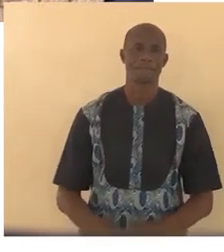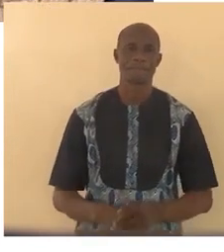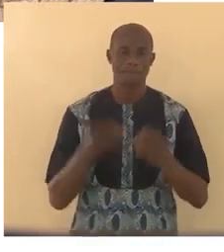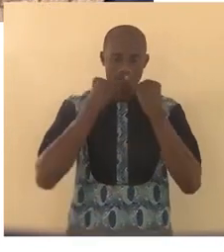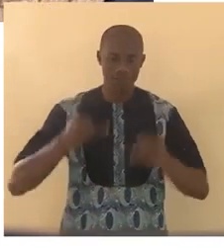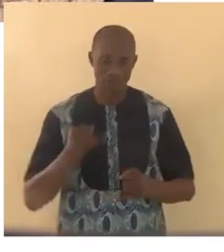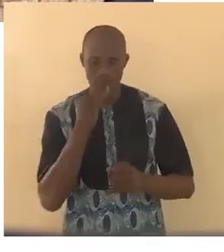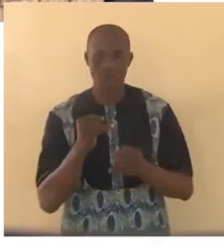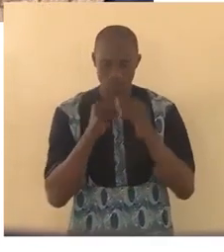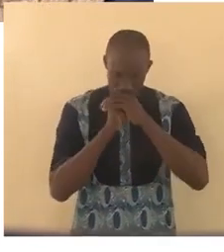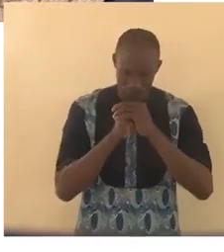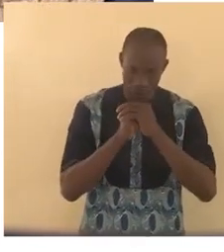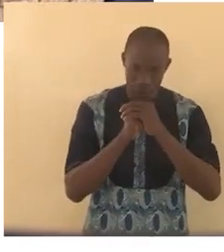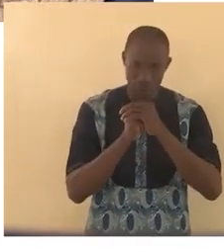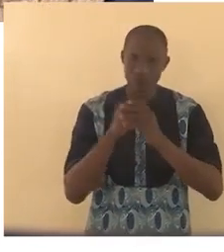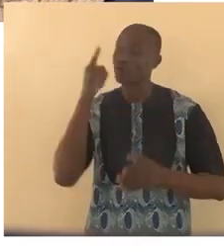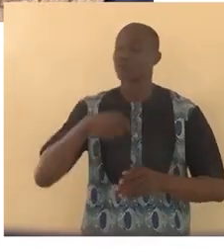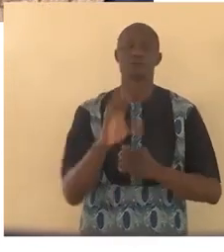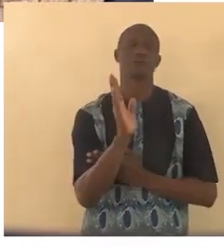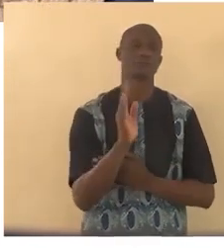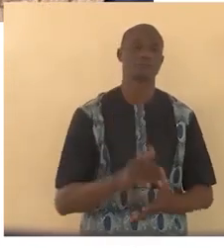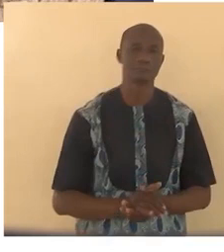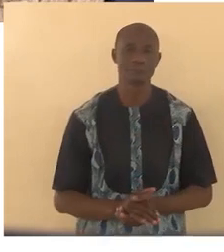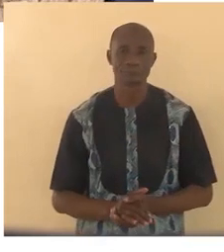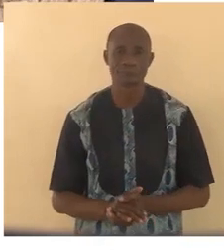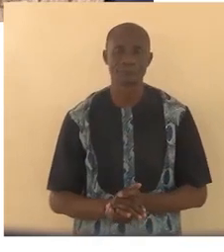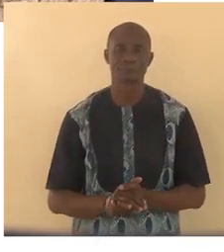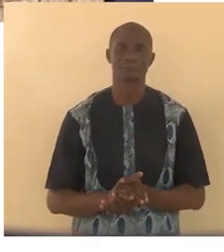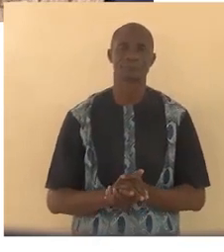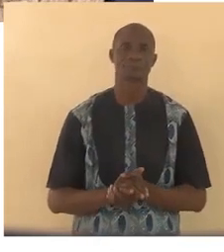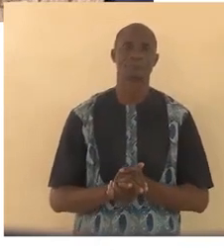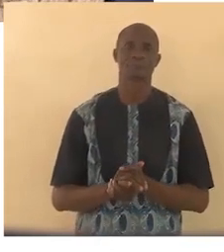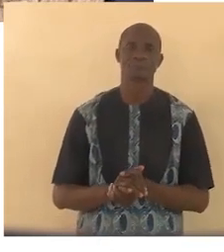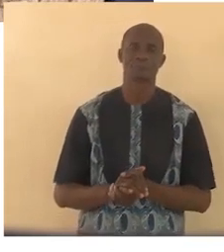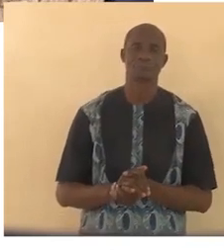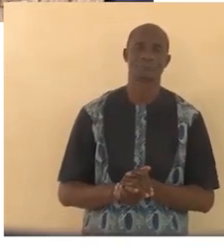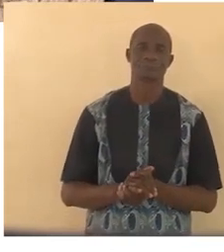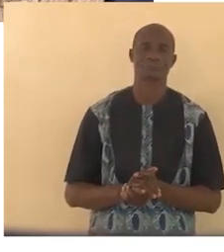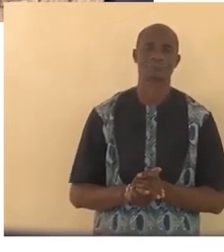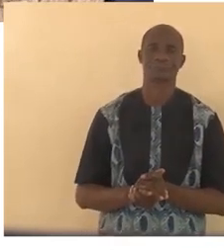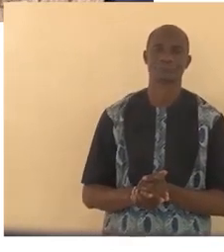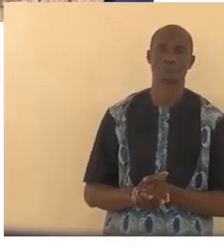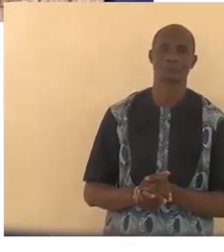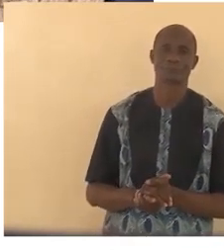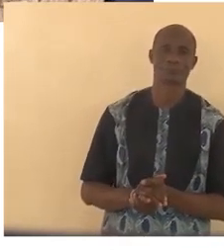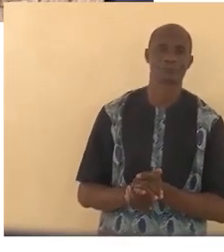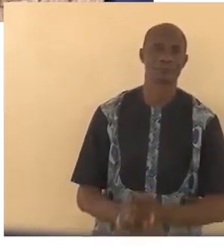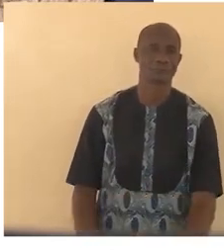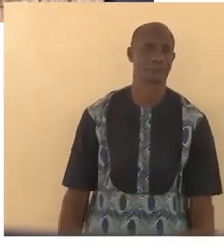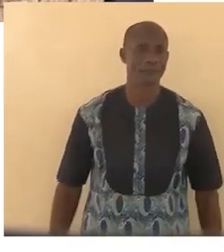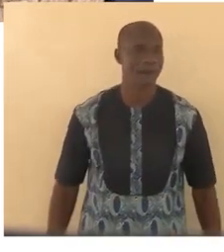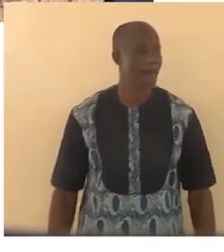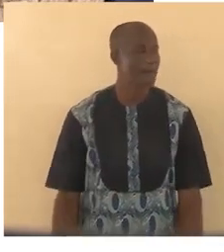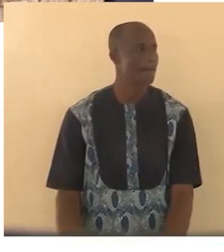Yeah. Idolatry is worship of false gods. But these are not serious delegates. Serious delegates gets it in dollars. This looks like